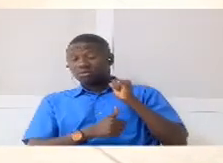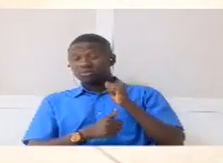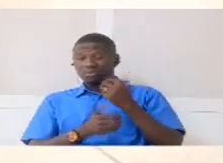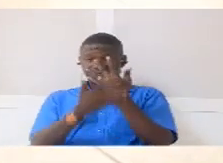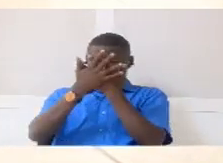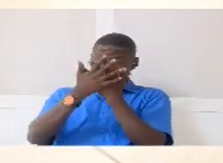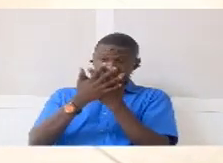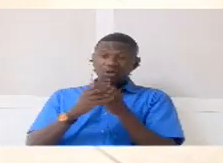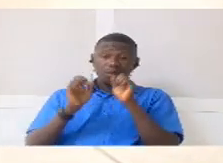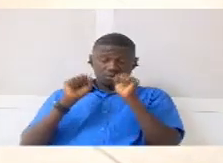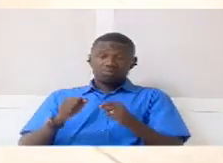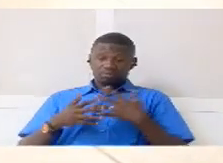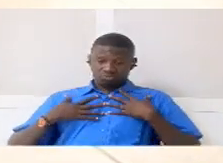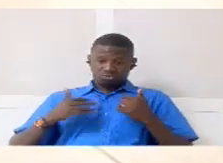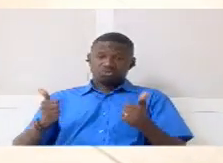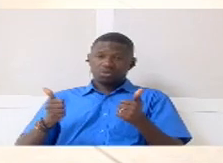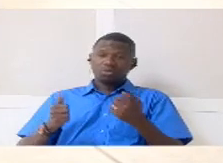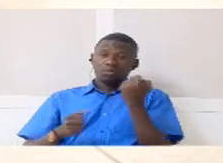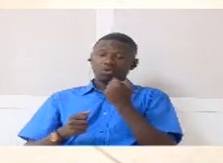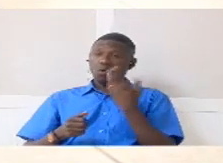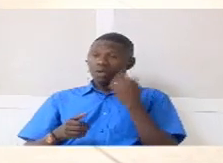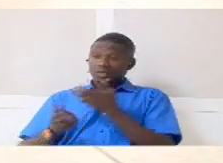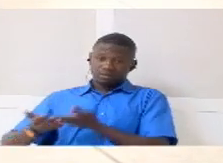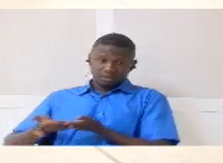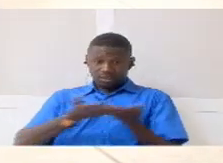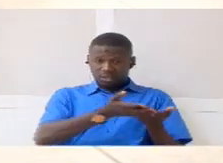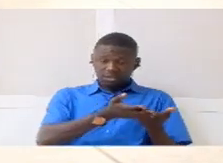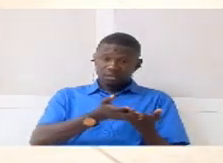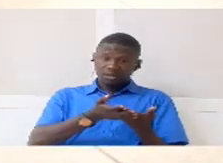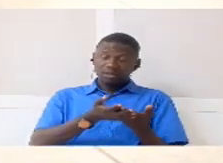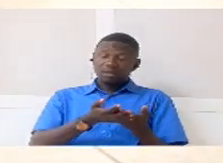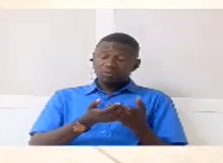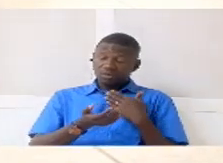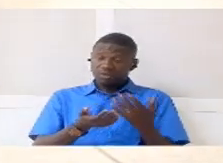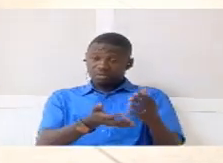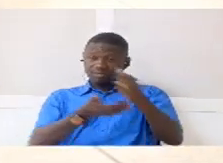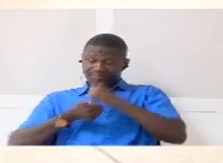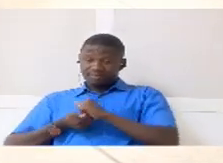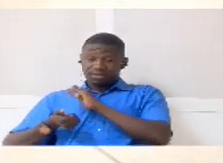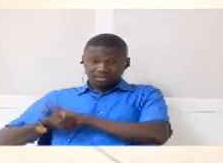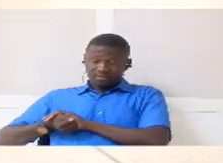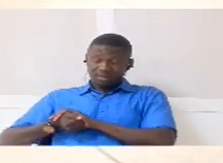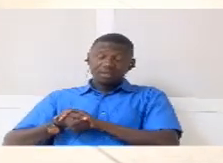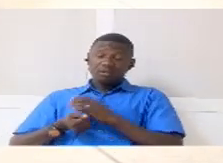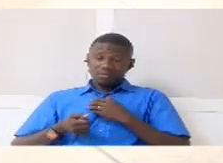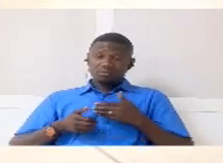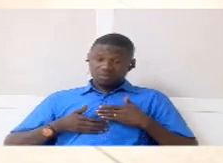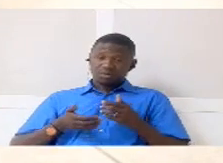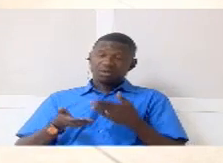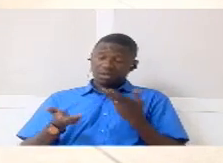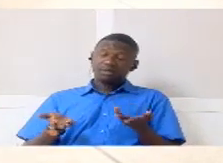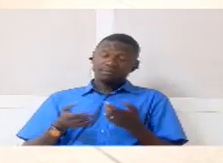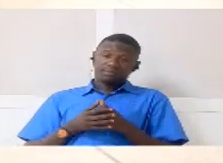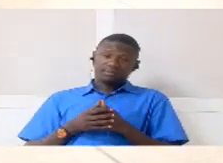able to be himself, because when he gets into the hands of the prison officers, he will be under their control and custody. And if he happens to die